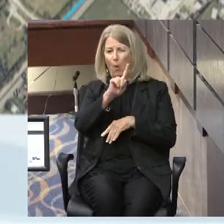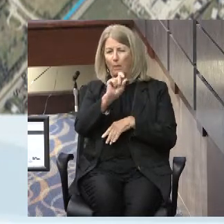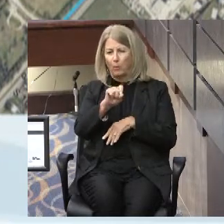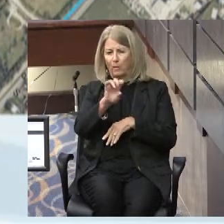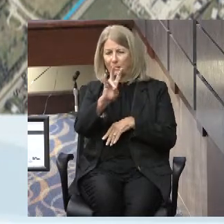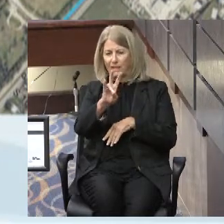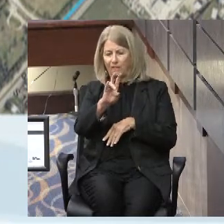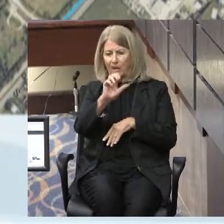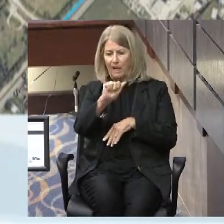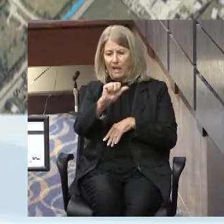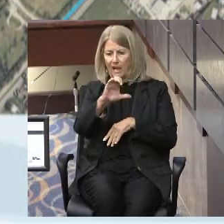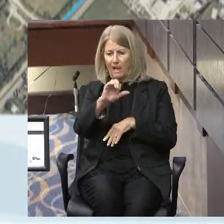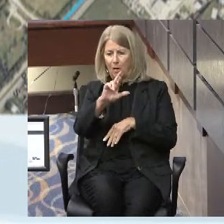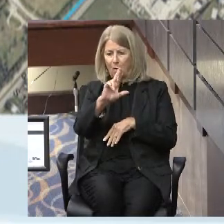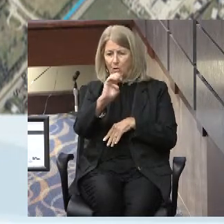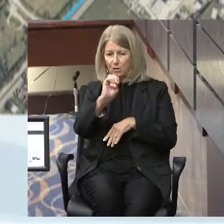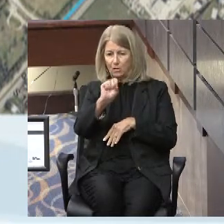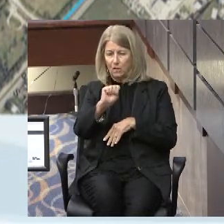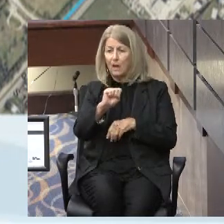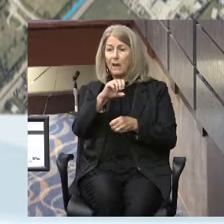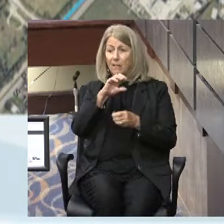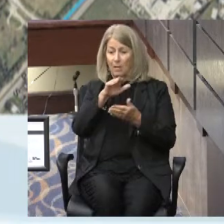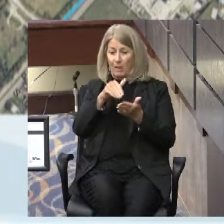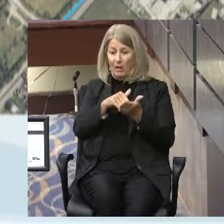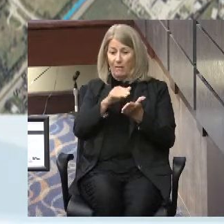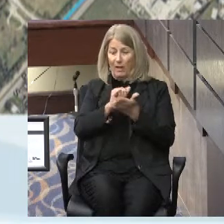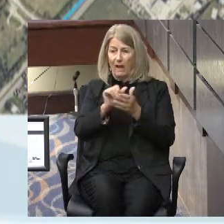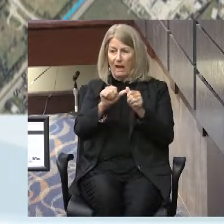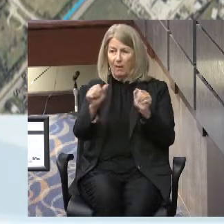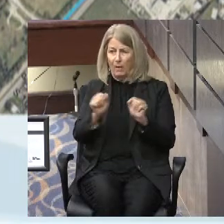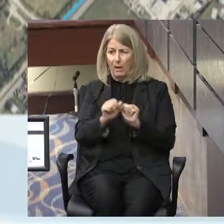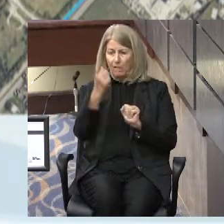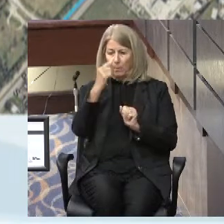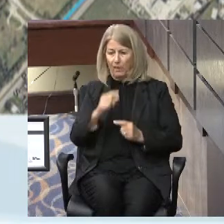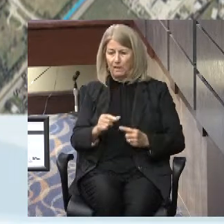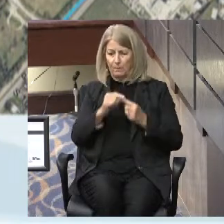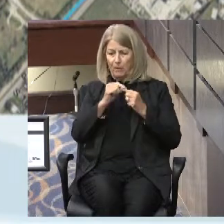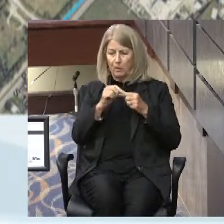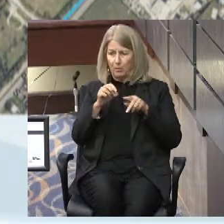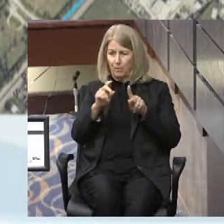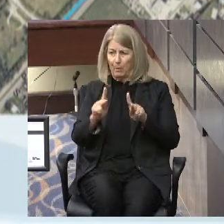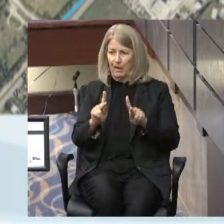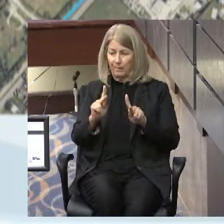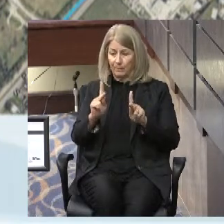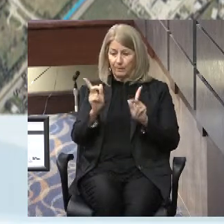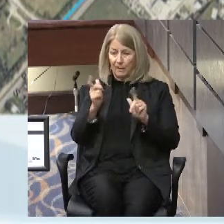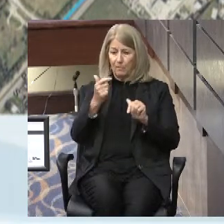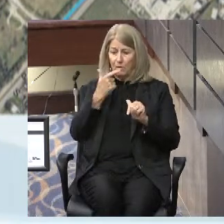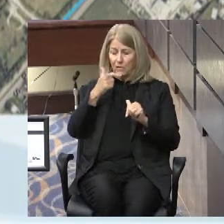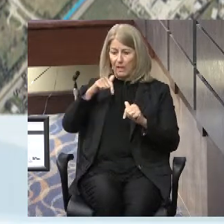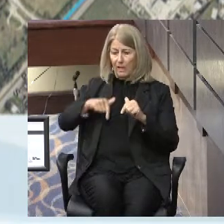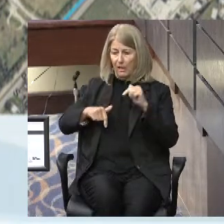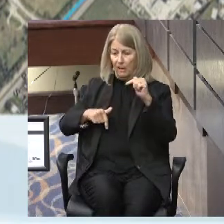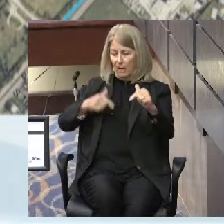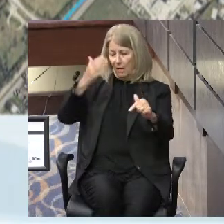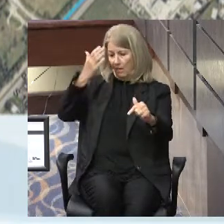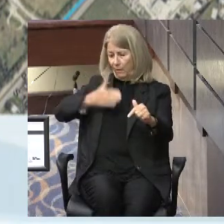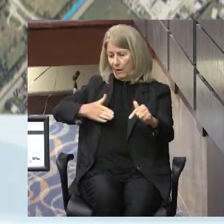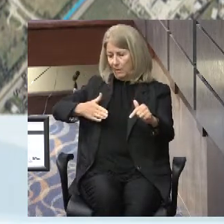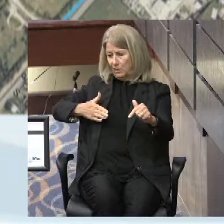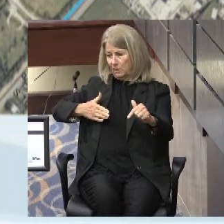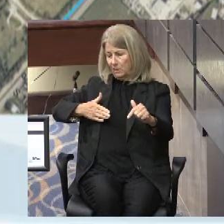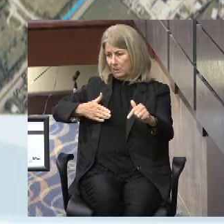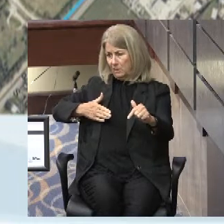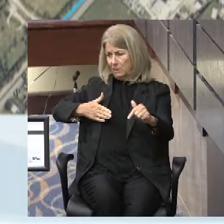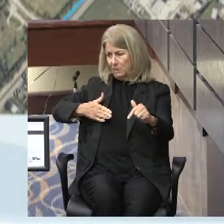1.7 acres in the middle of that tract that the special permit will cover. Clarify when we're saying front, back, and middle, like Yeah. is front LaSalle to LaSalle.